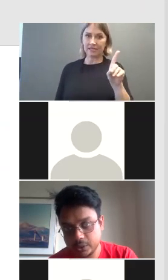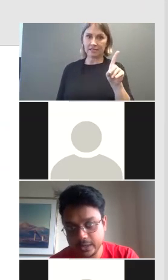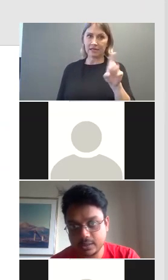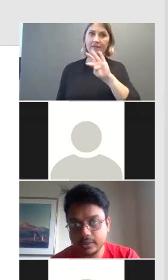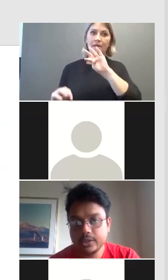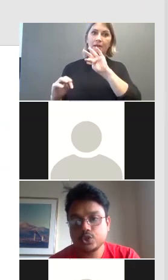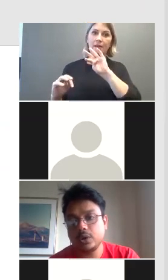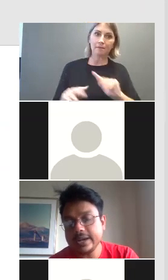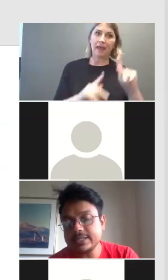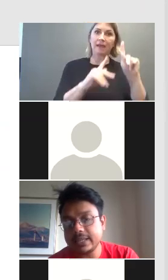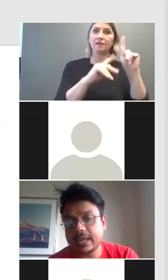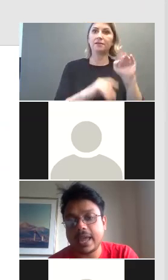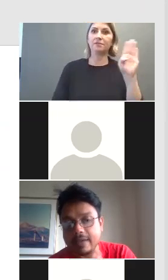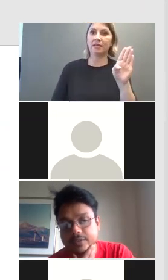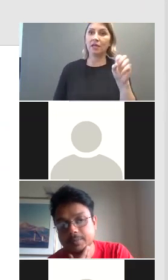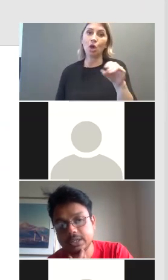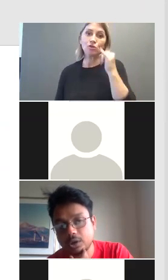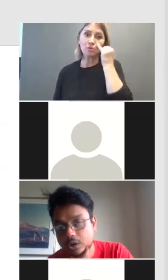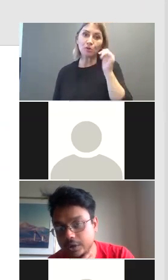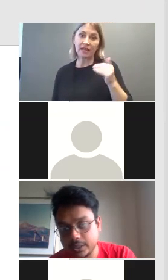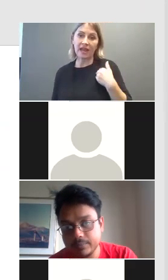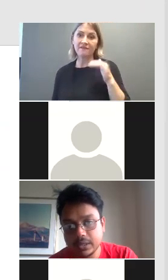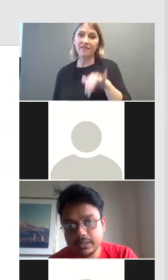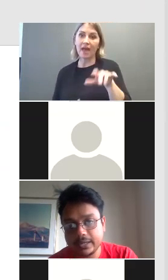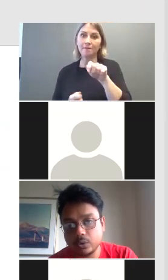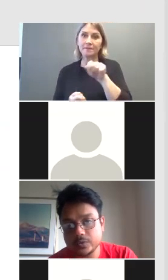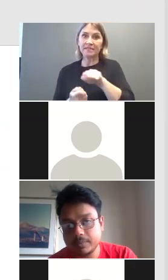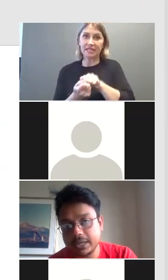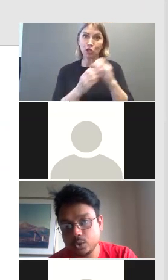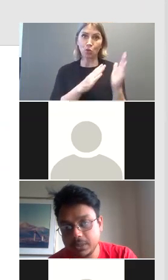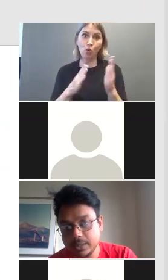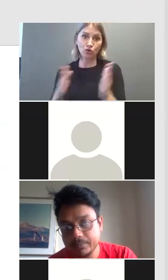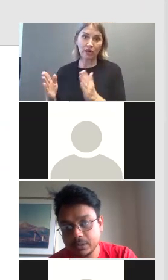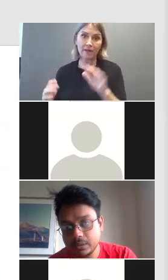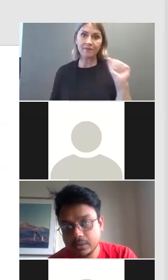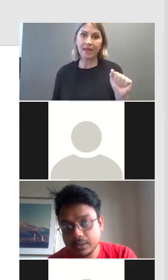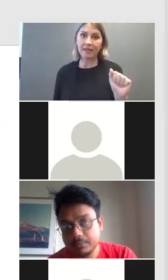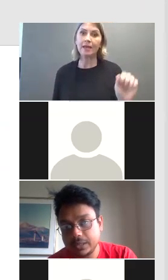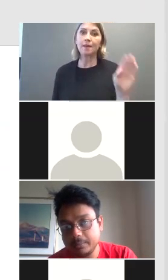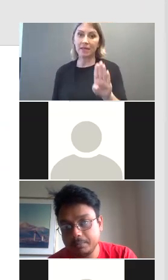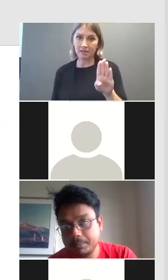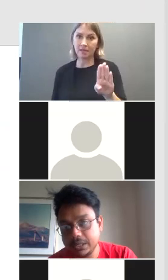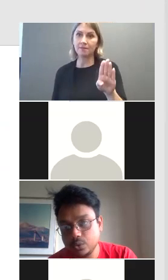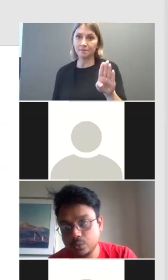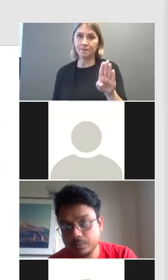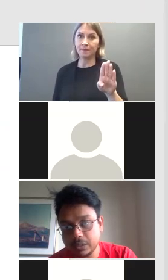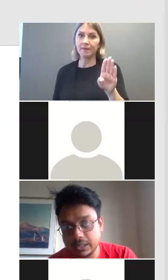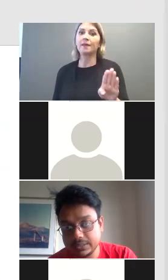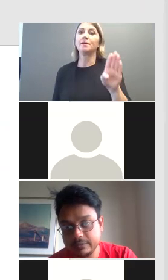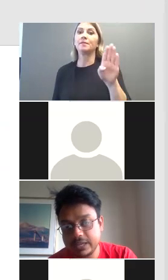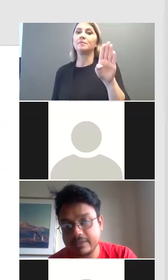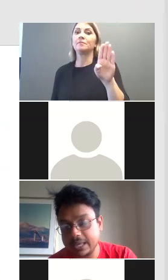B, right? So let's say that I have this particular ordering that goes from A to B, then B